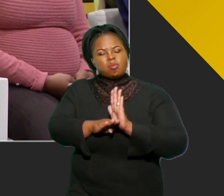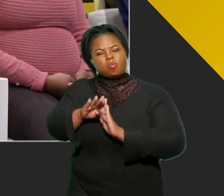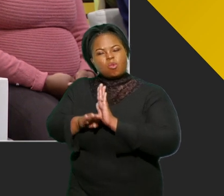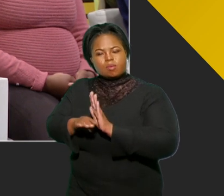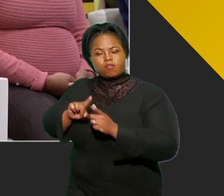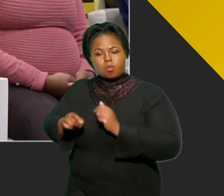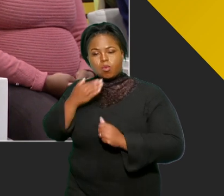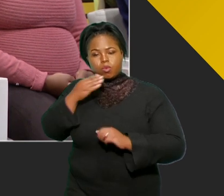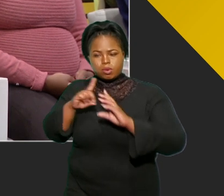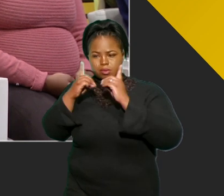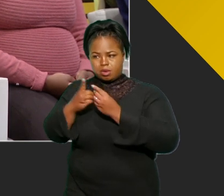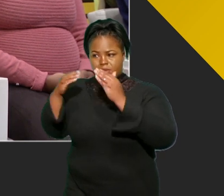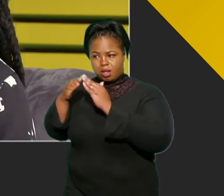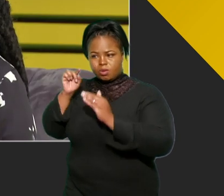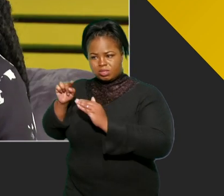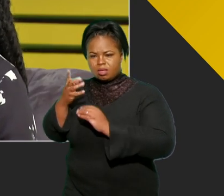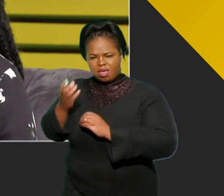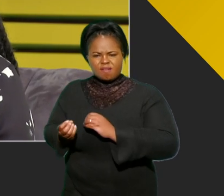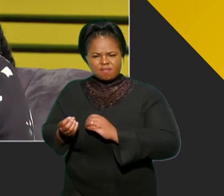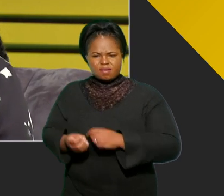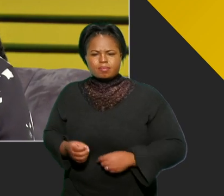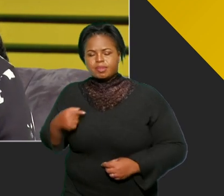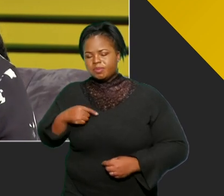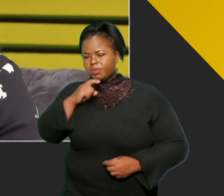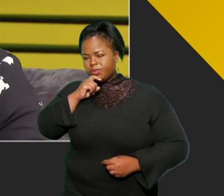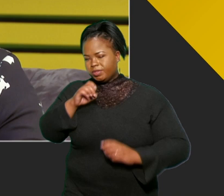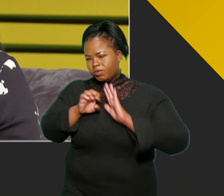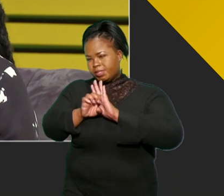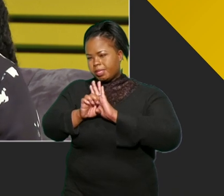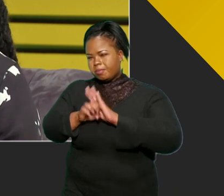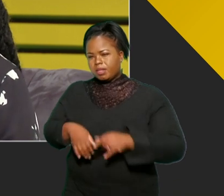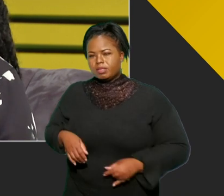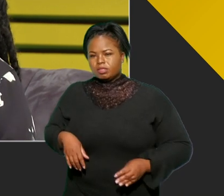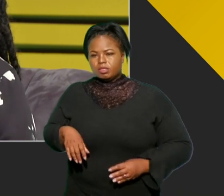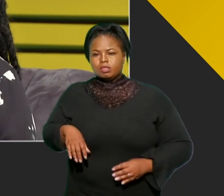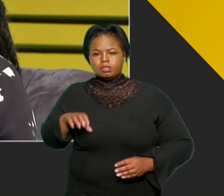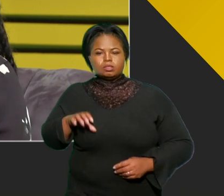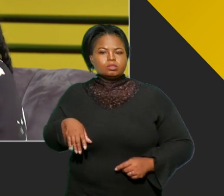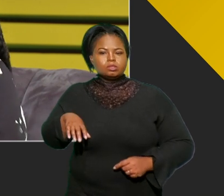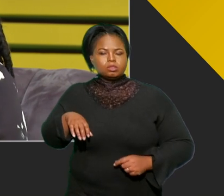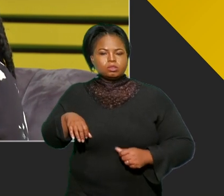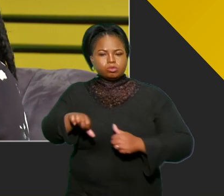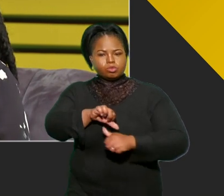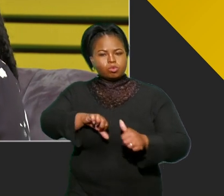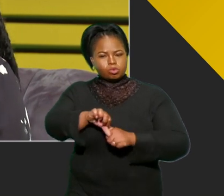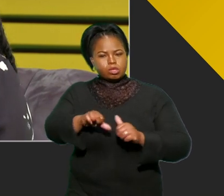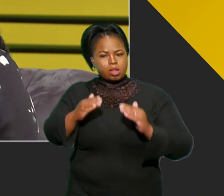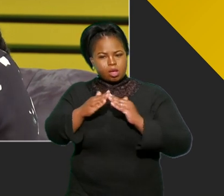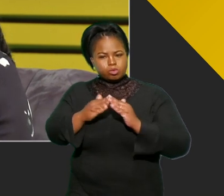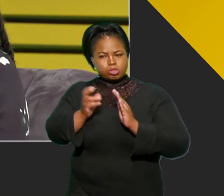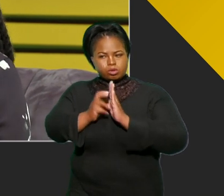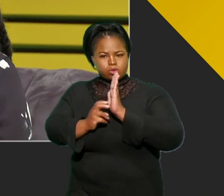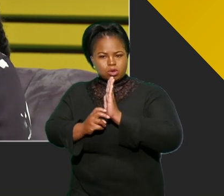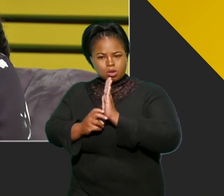by the Department of Human Settlements, for example. And I'm using example, there's the SHRA, the Social Housing Regulatory Authority. Yeah. There's